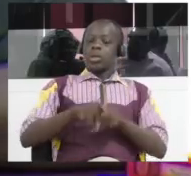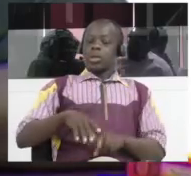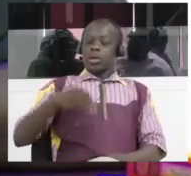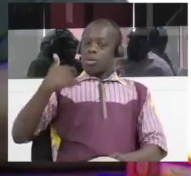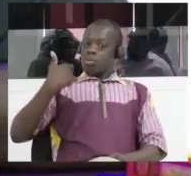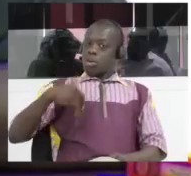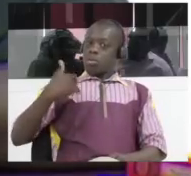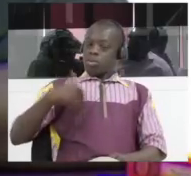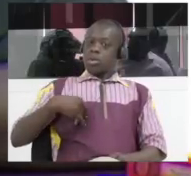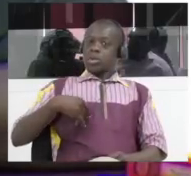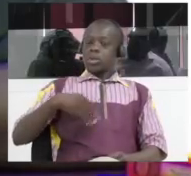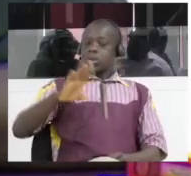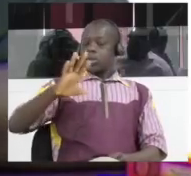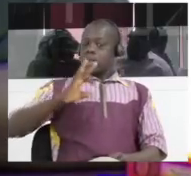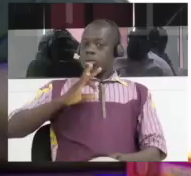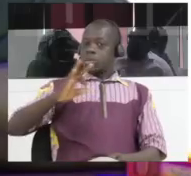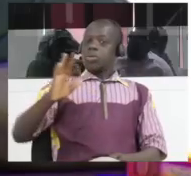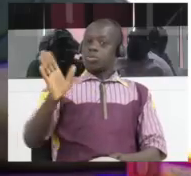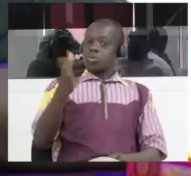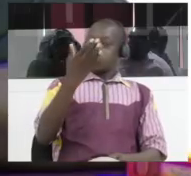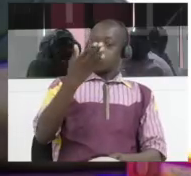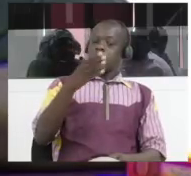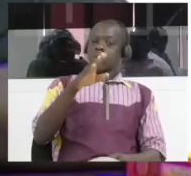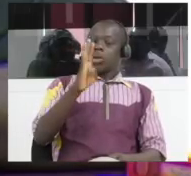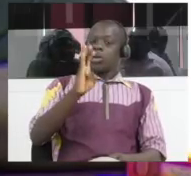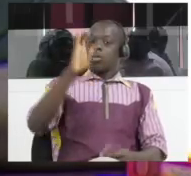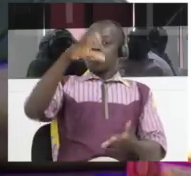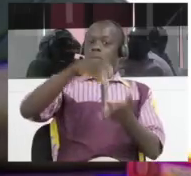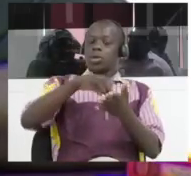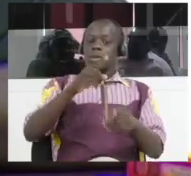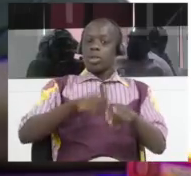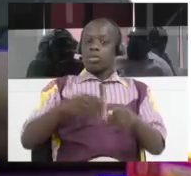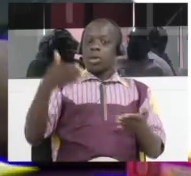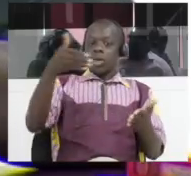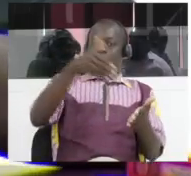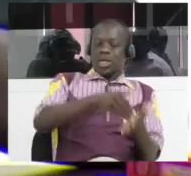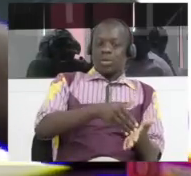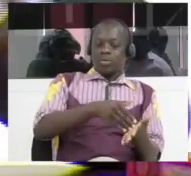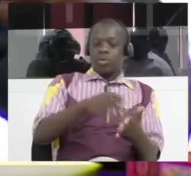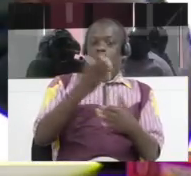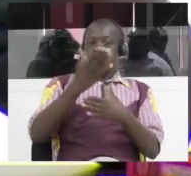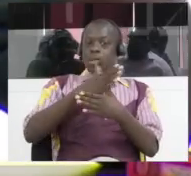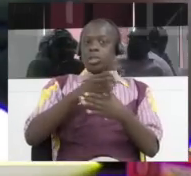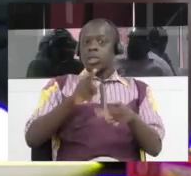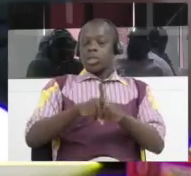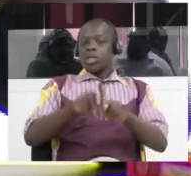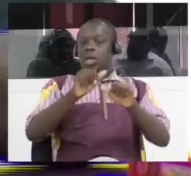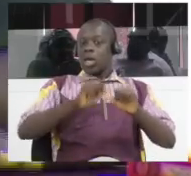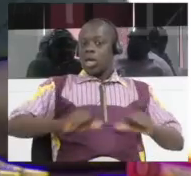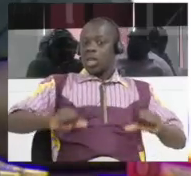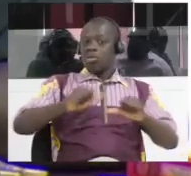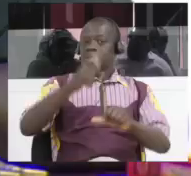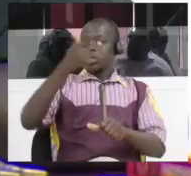pick up a public transport to go to Banjul. When I reached Westfield, this was around 7:30 going to